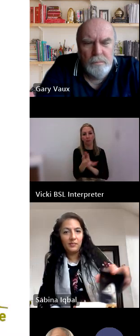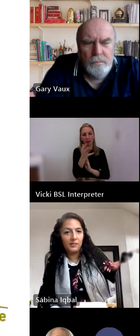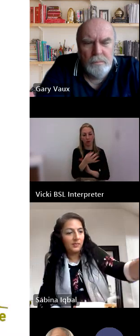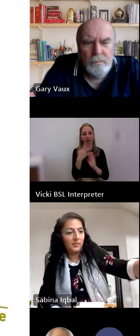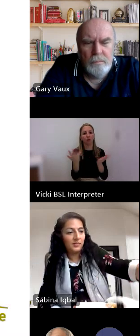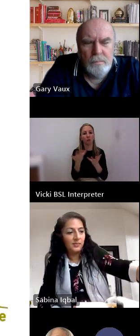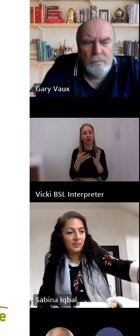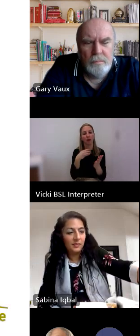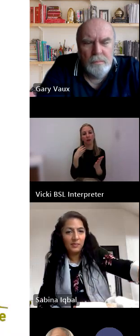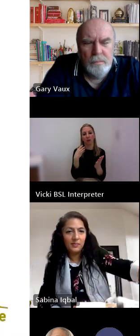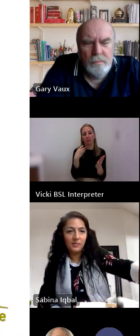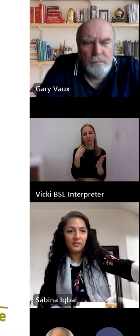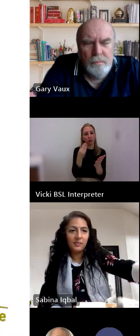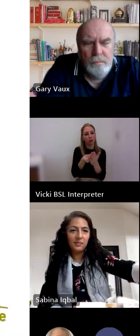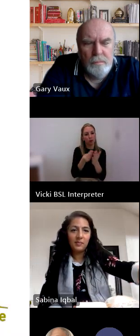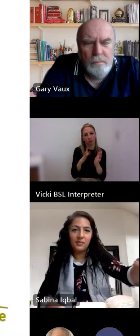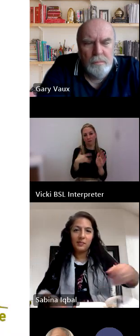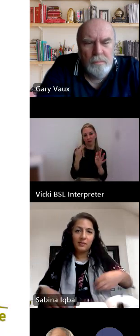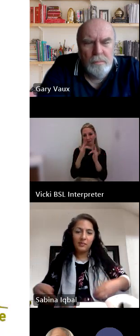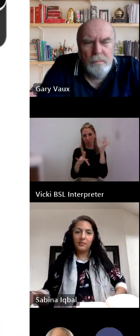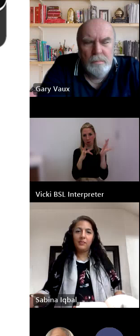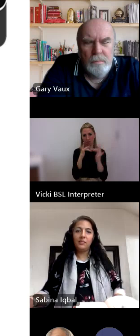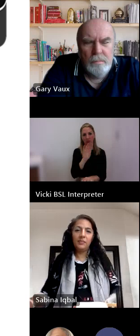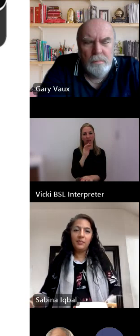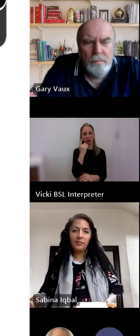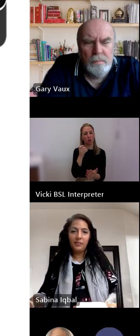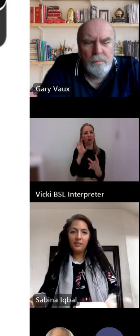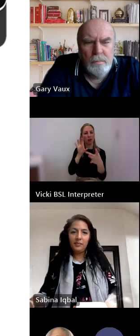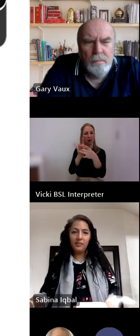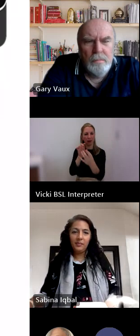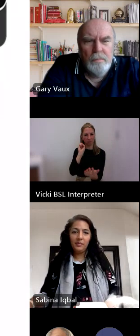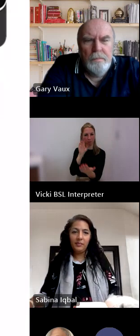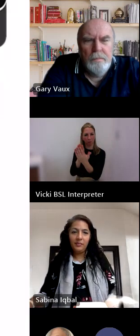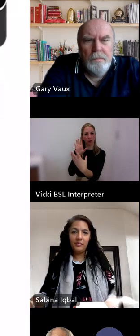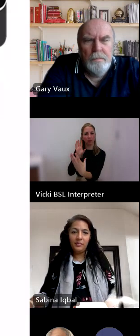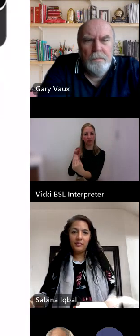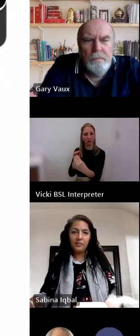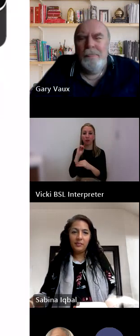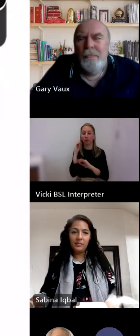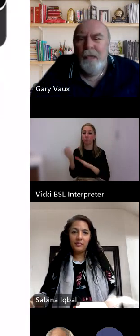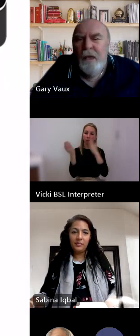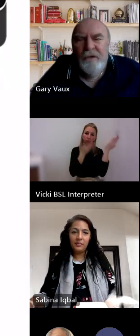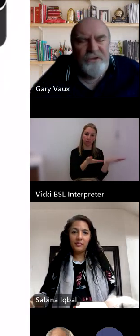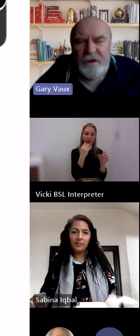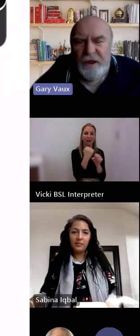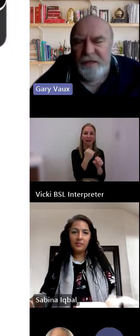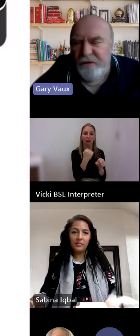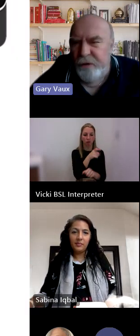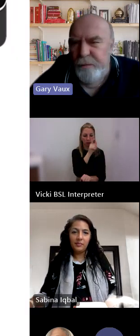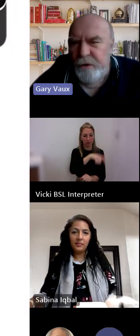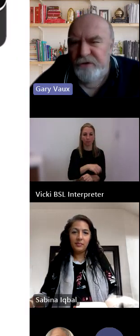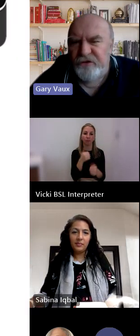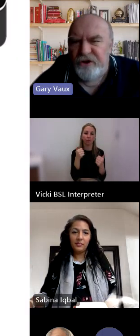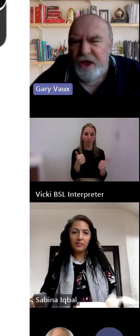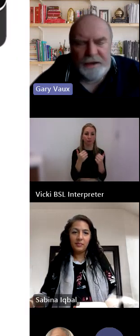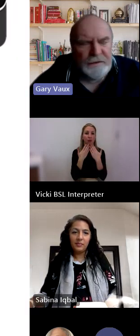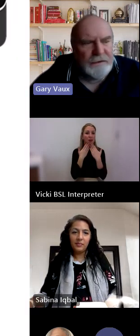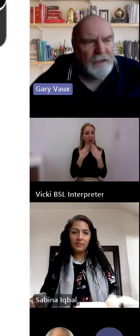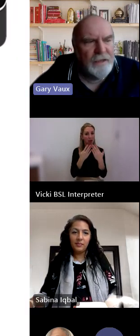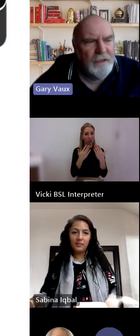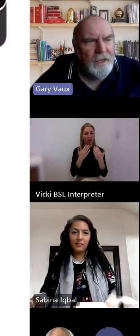that link in the chat later. Okay, so Gary, can I hand over to you, please? Certainly, thanks very